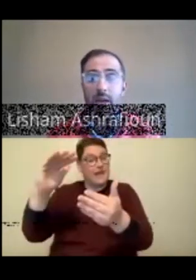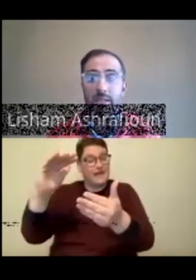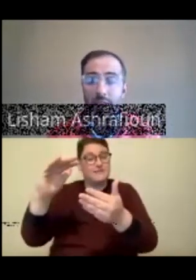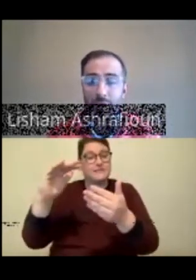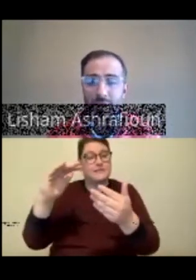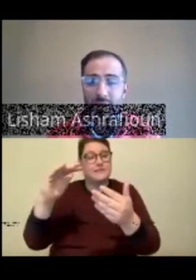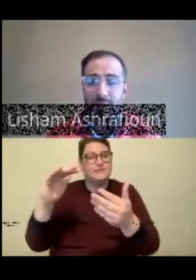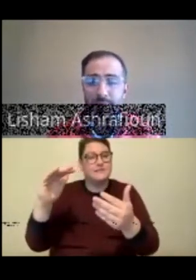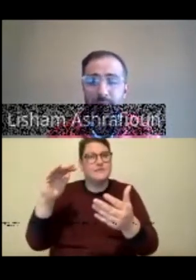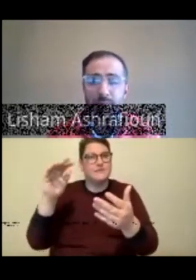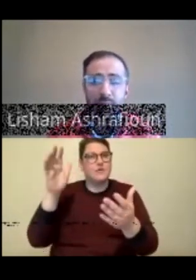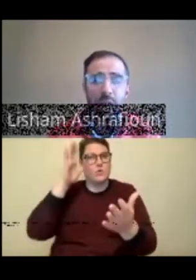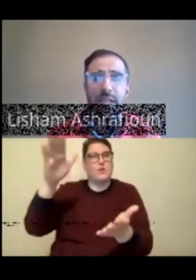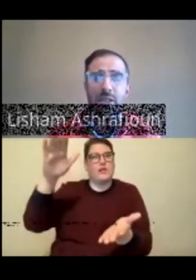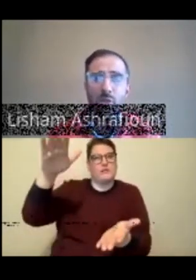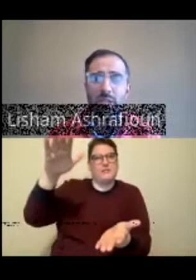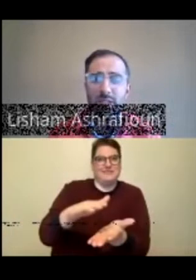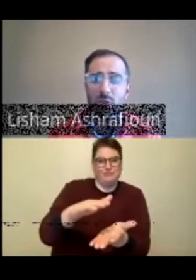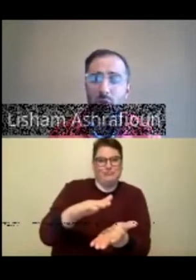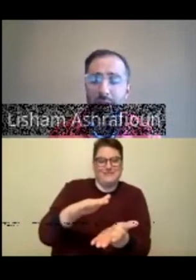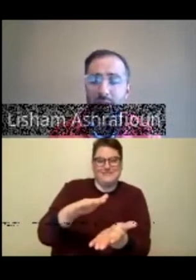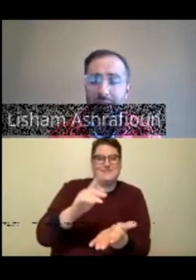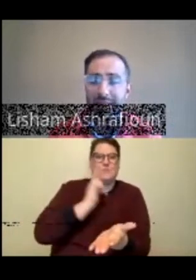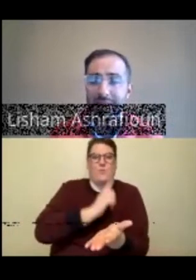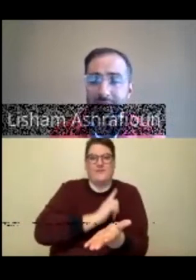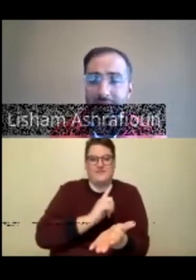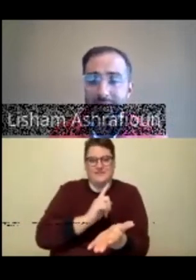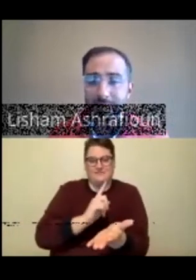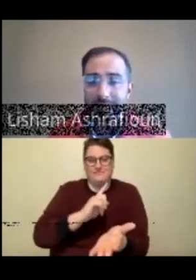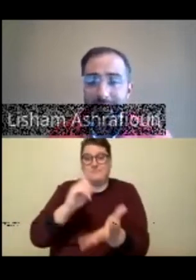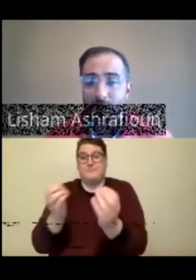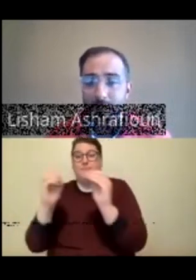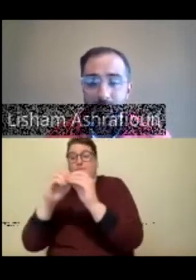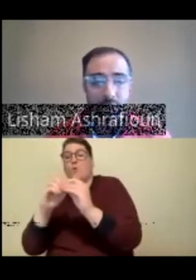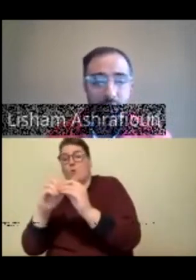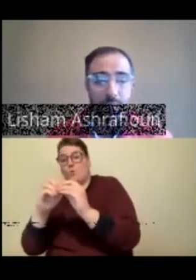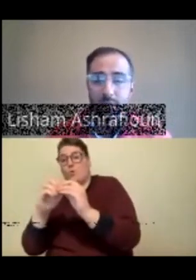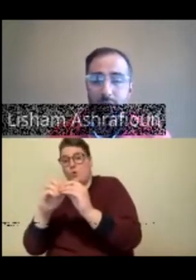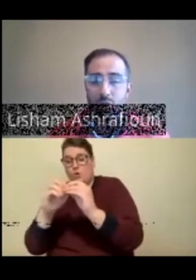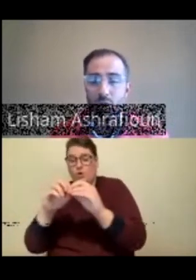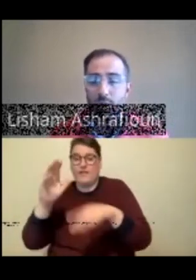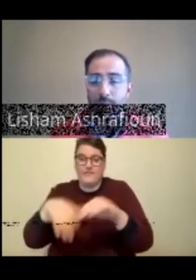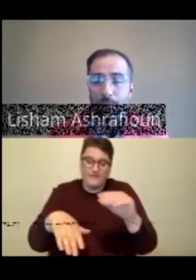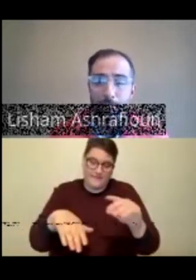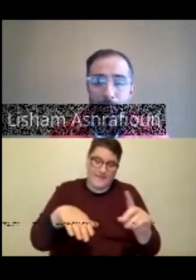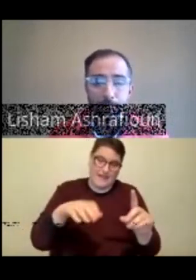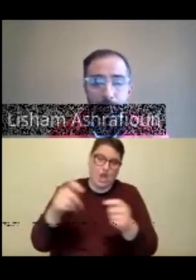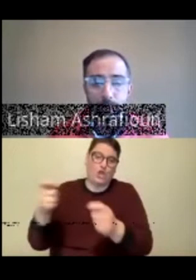a decrease in loneliness to a greater extent in the CBTL condition compared to the